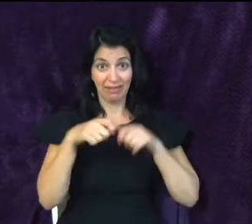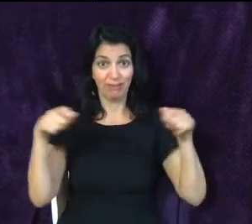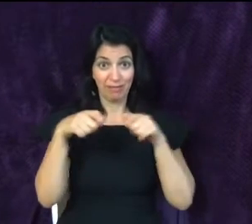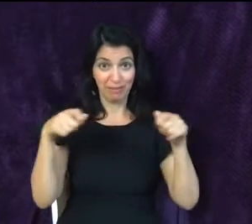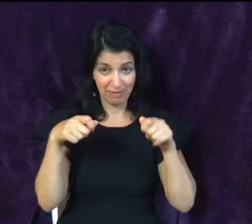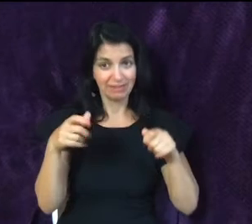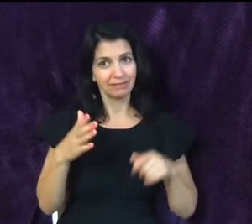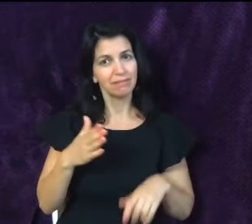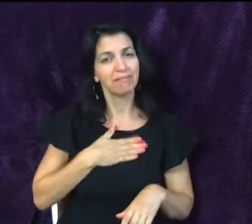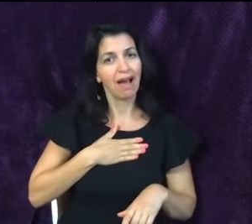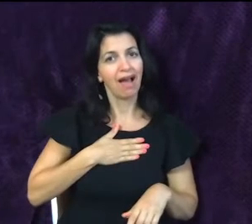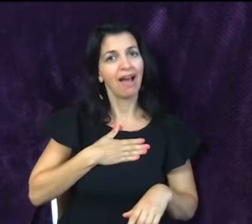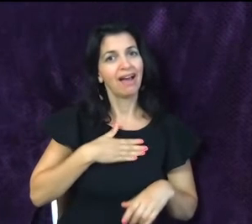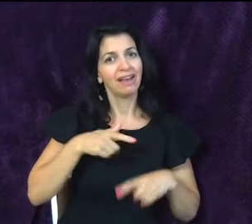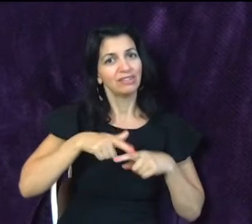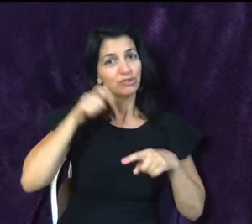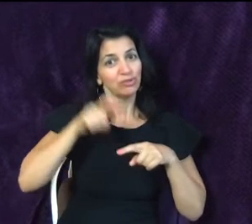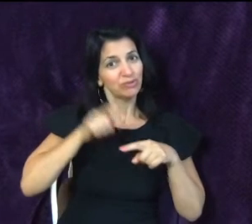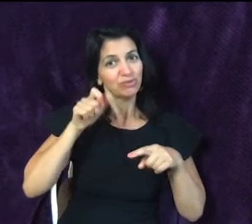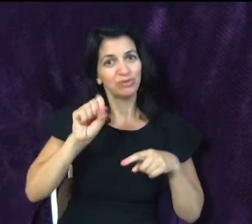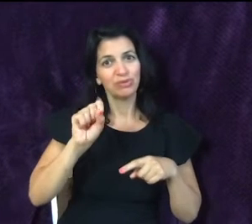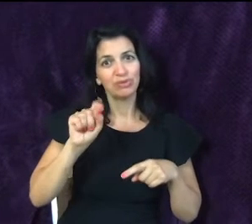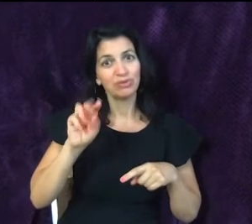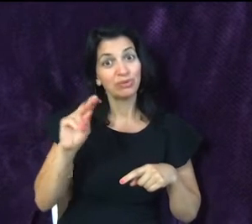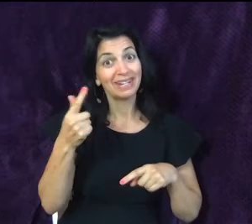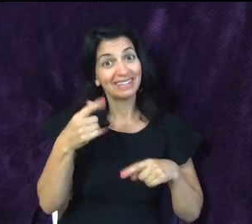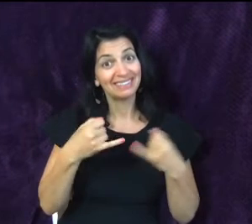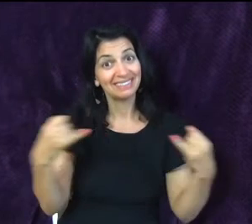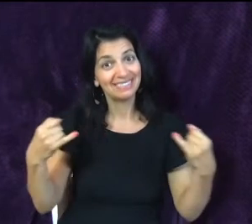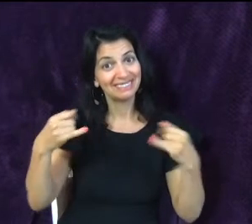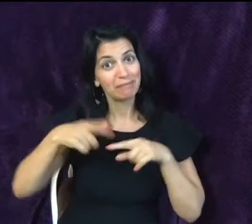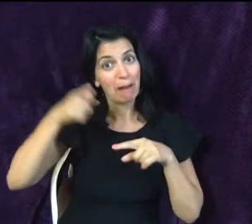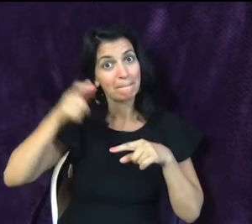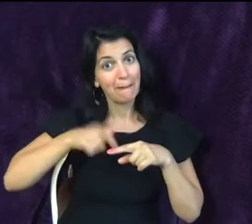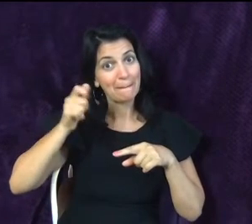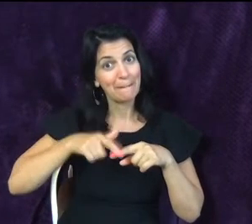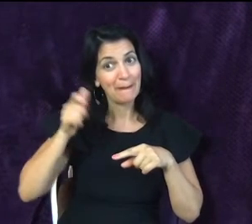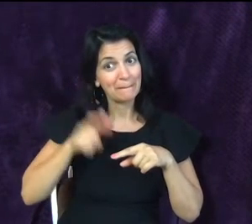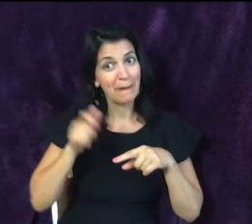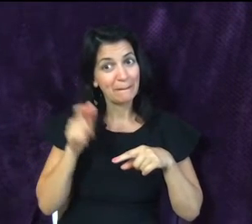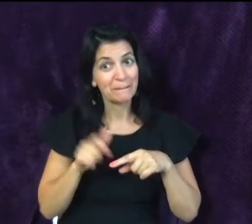my strings. 1, 2, 3.